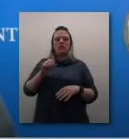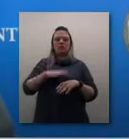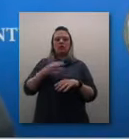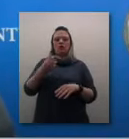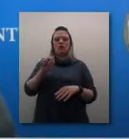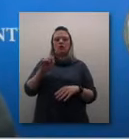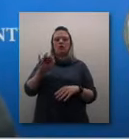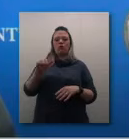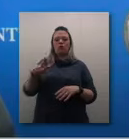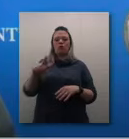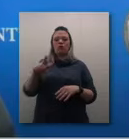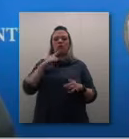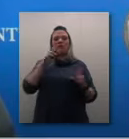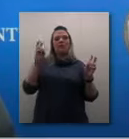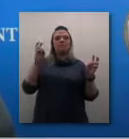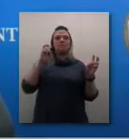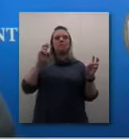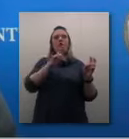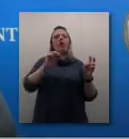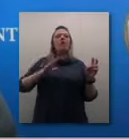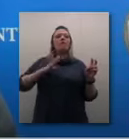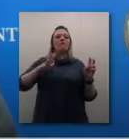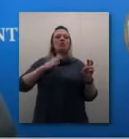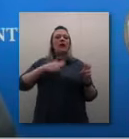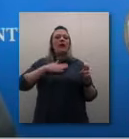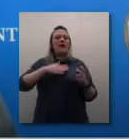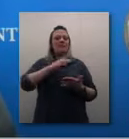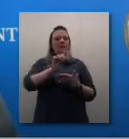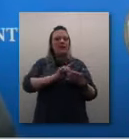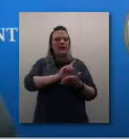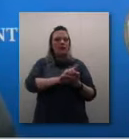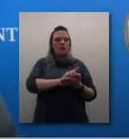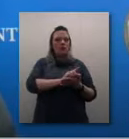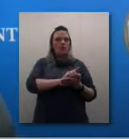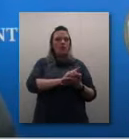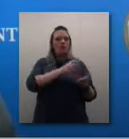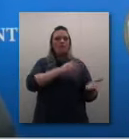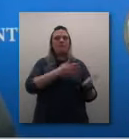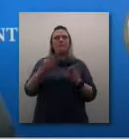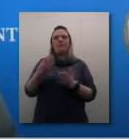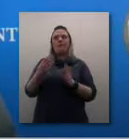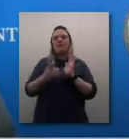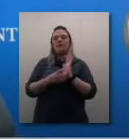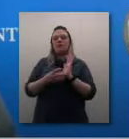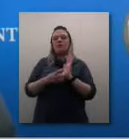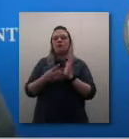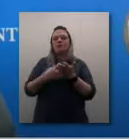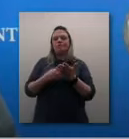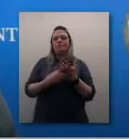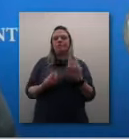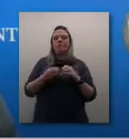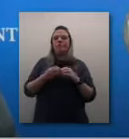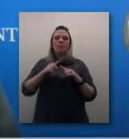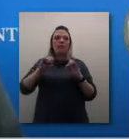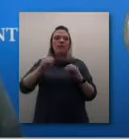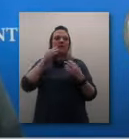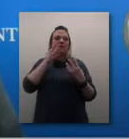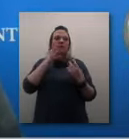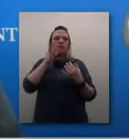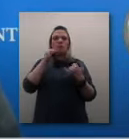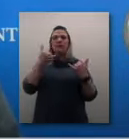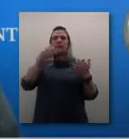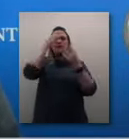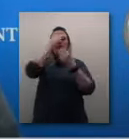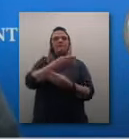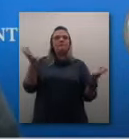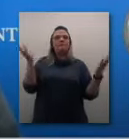were having an unofficial happy hour. I'll turn it over to Dr. Burstein to talk more, but that information, of course, will be now transmitted